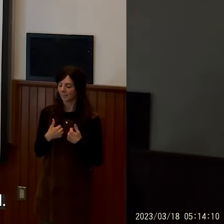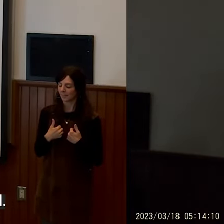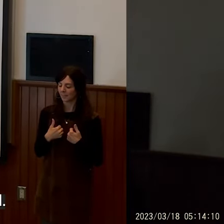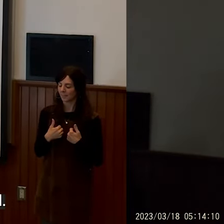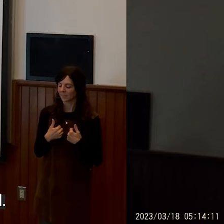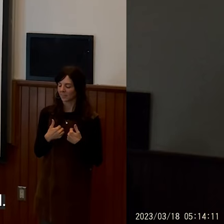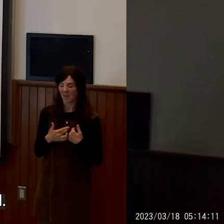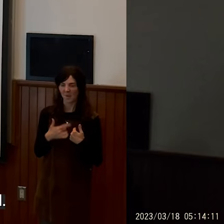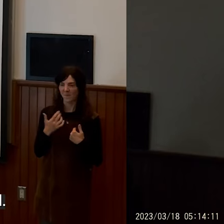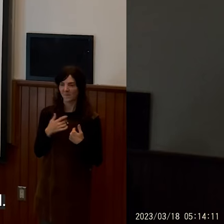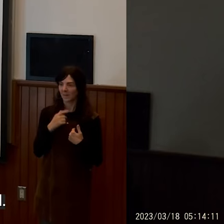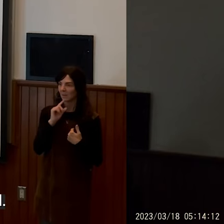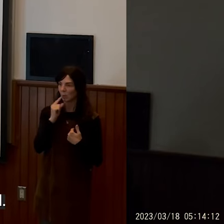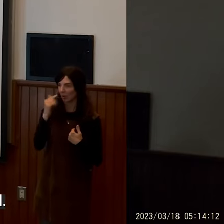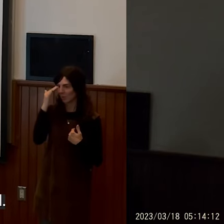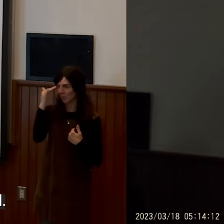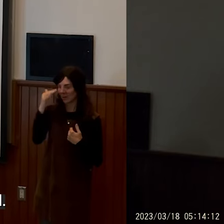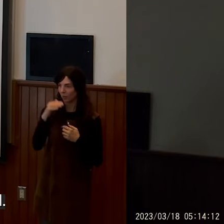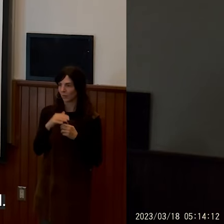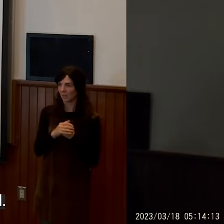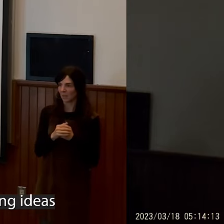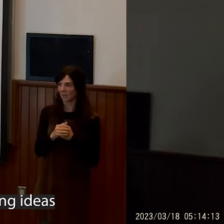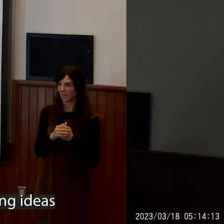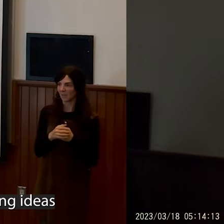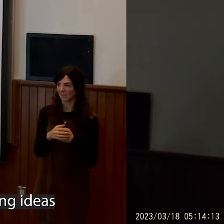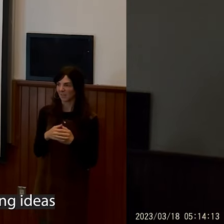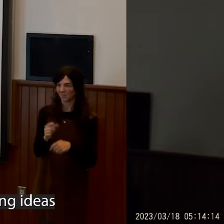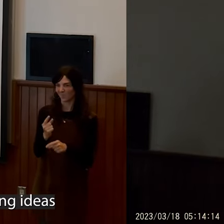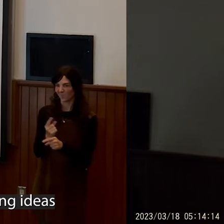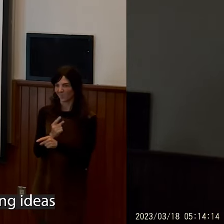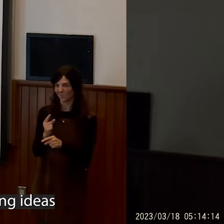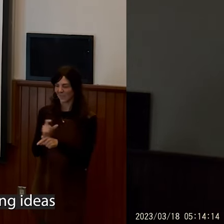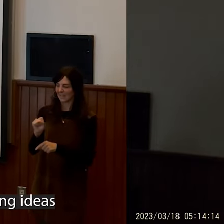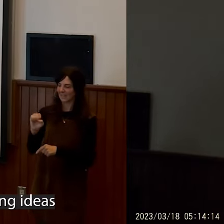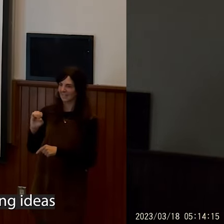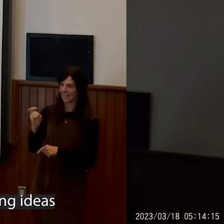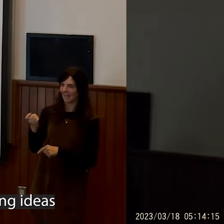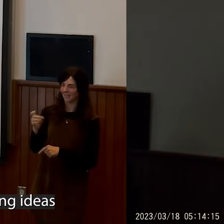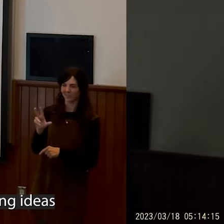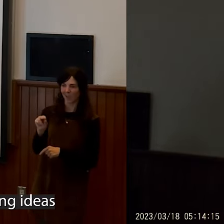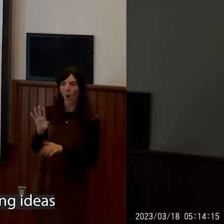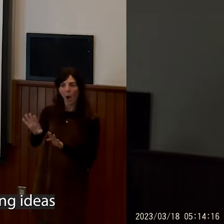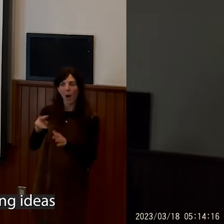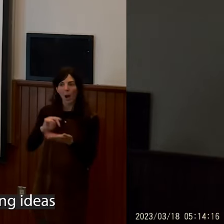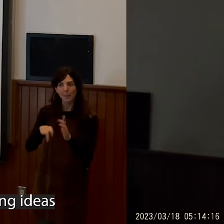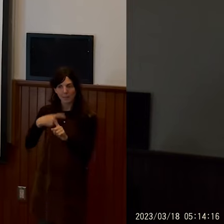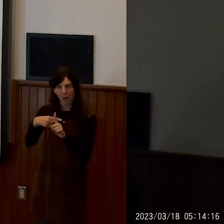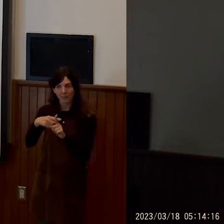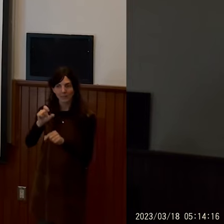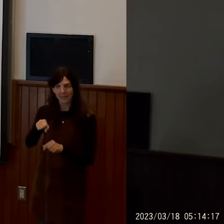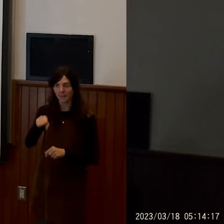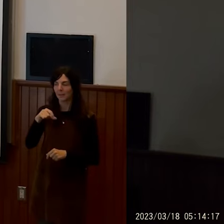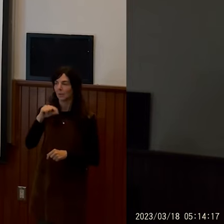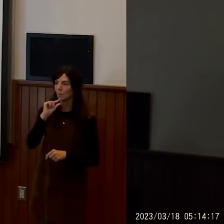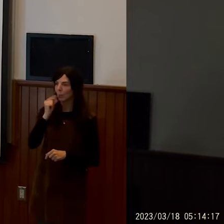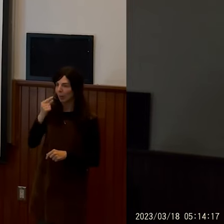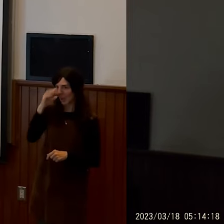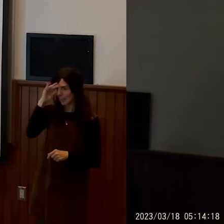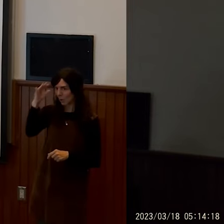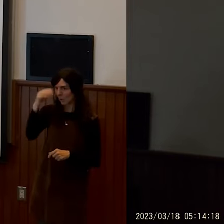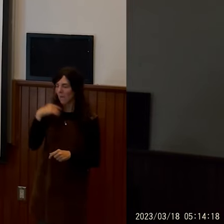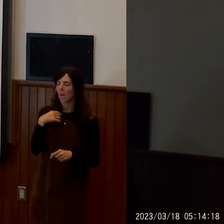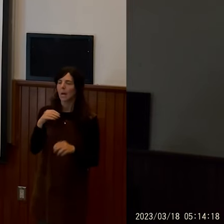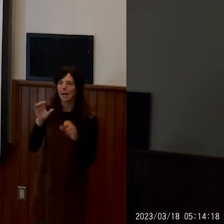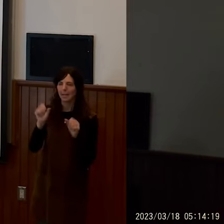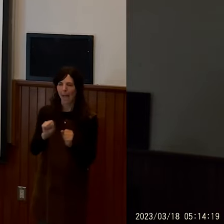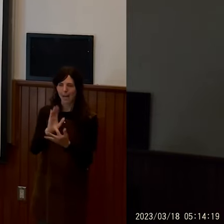queer theory does sex very well. And so I think queer theory is great at disrupting